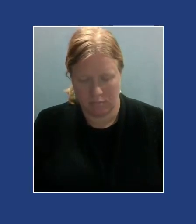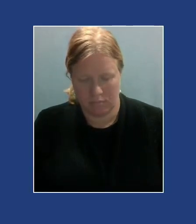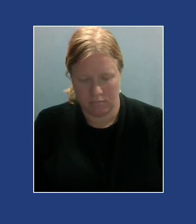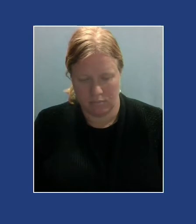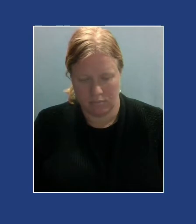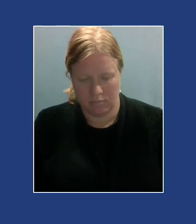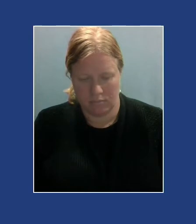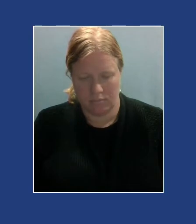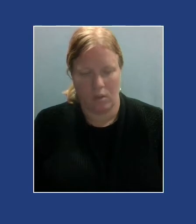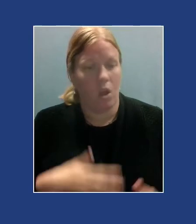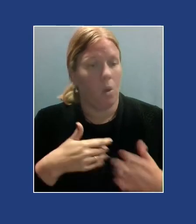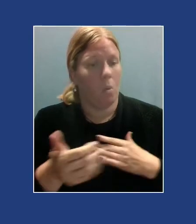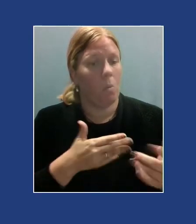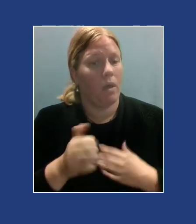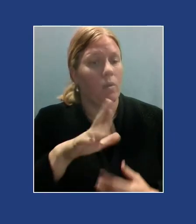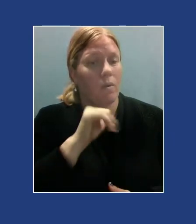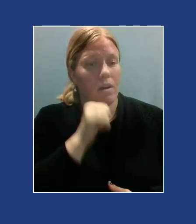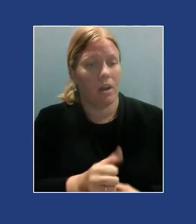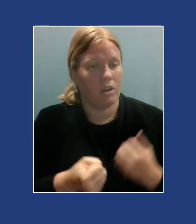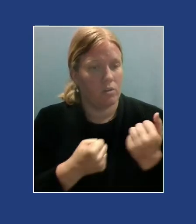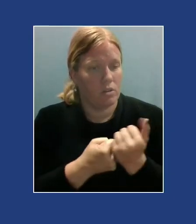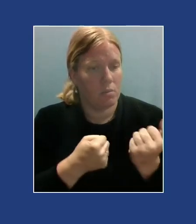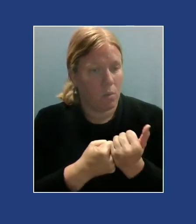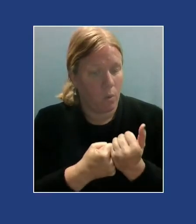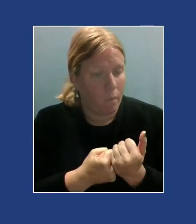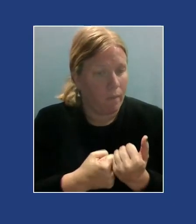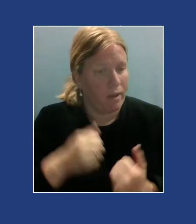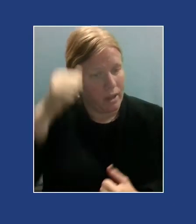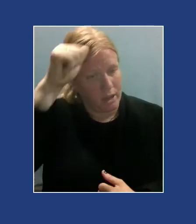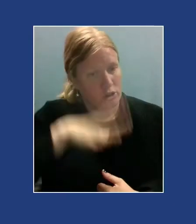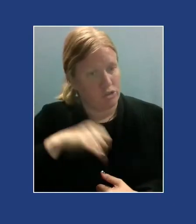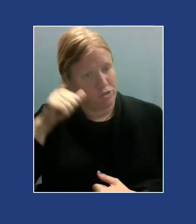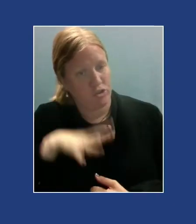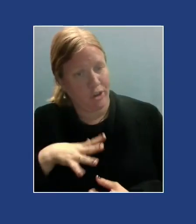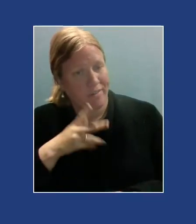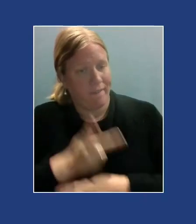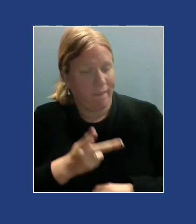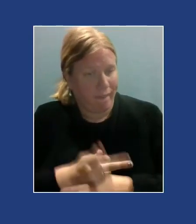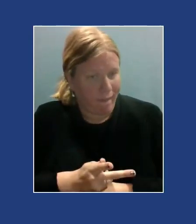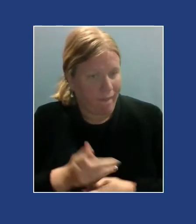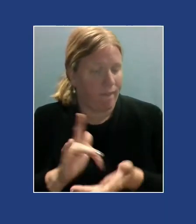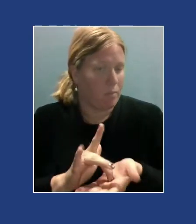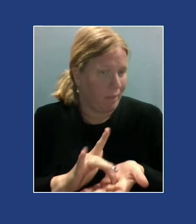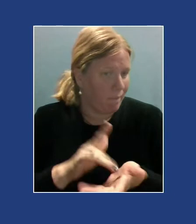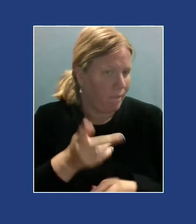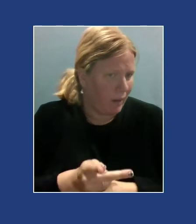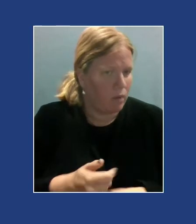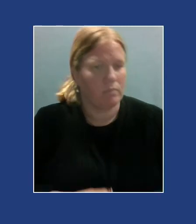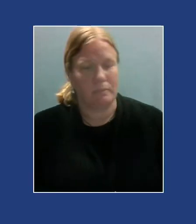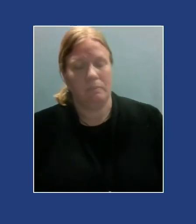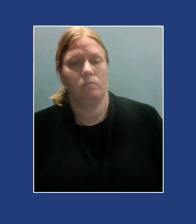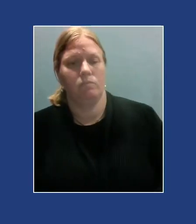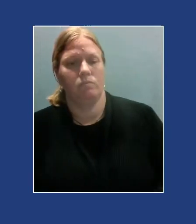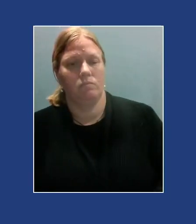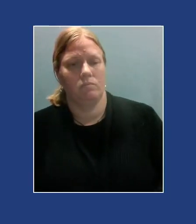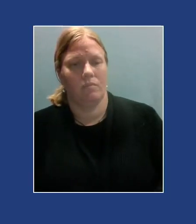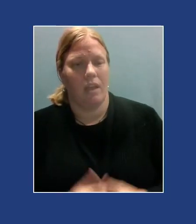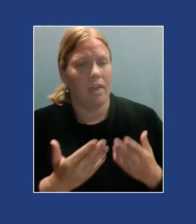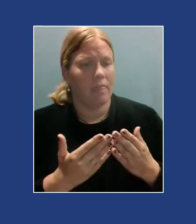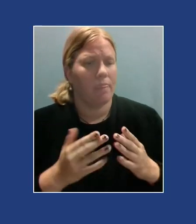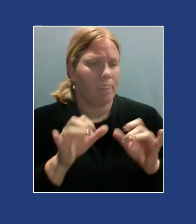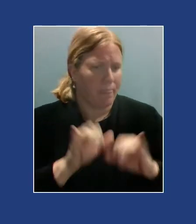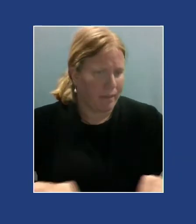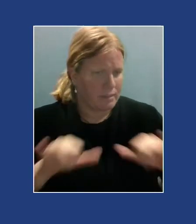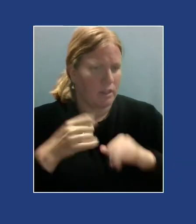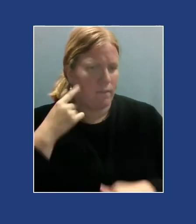to support initiation of gender-affirming medical and surgical care. Now, the standard for this and what standards of care